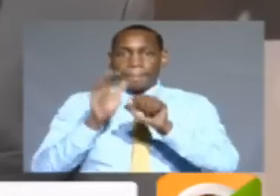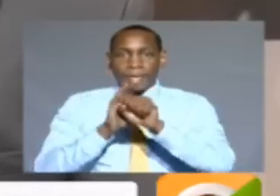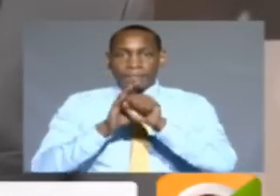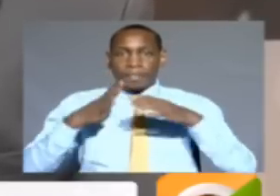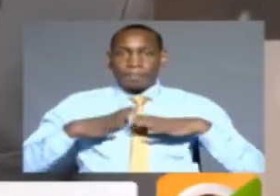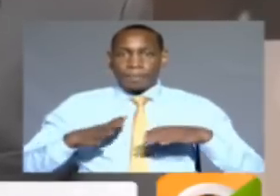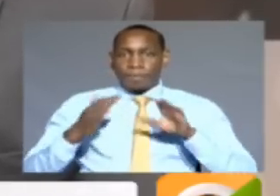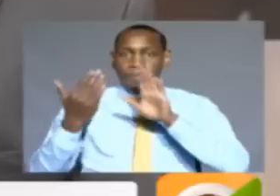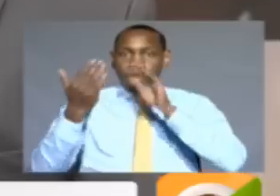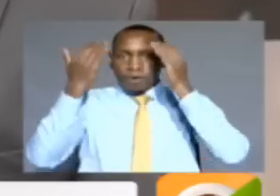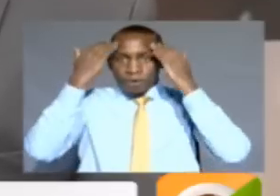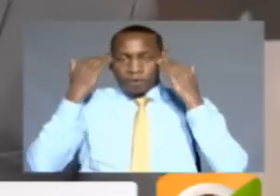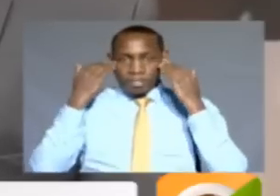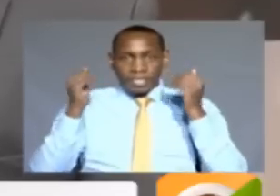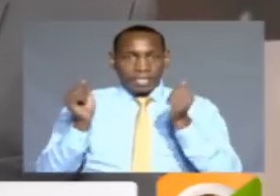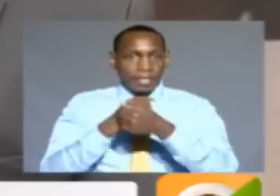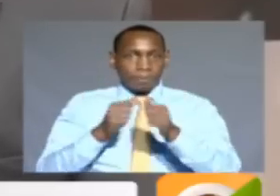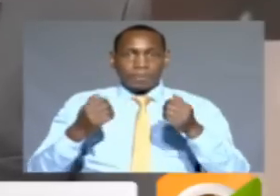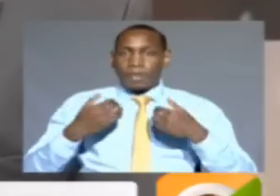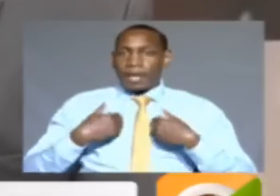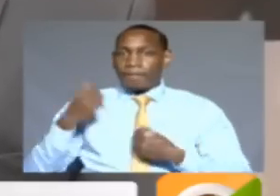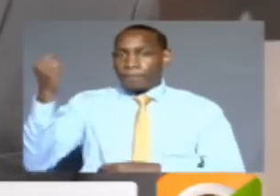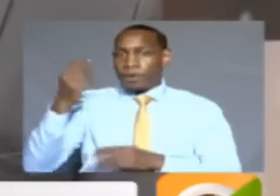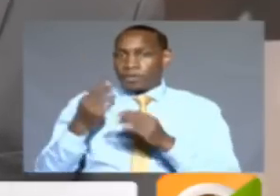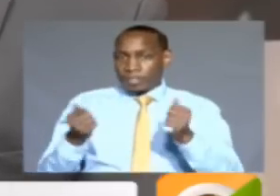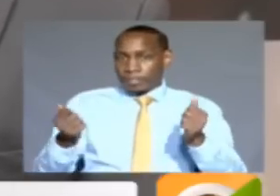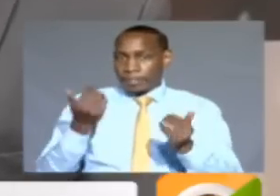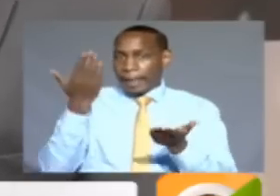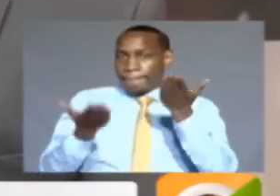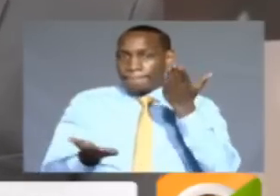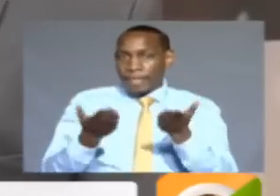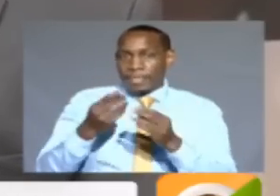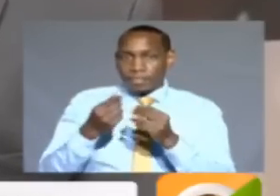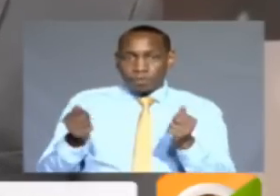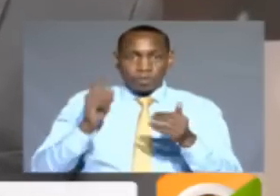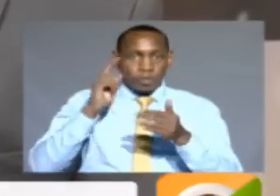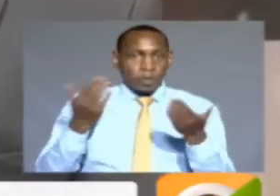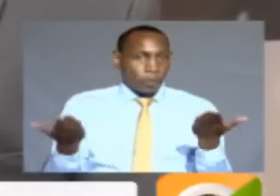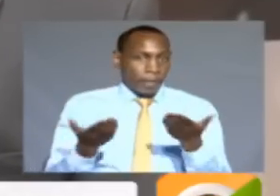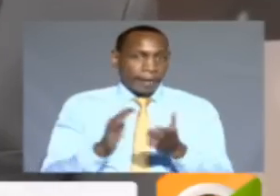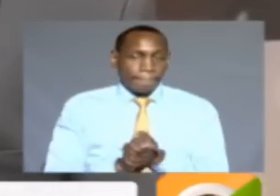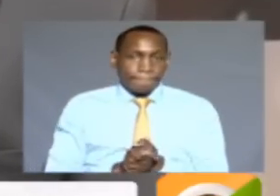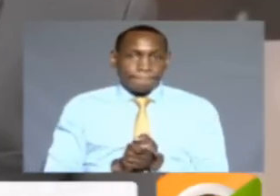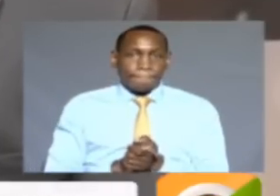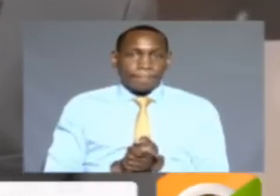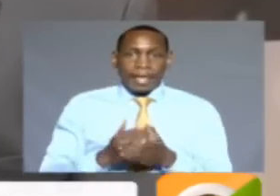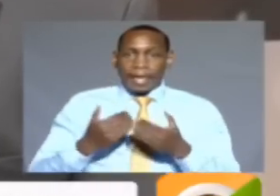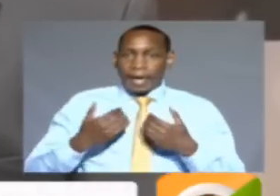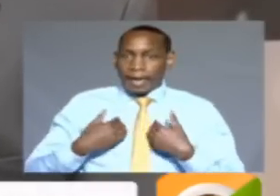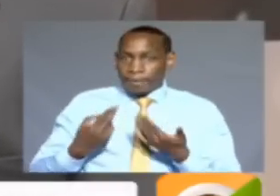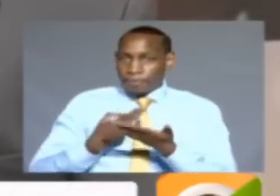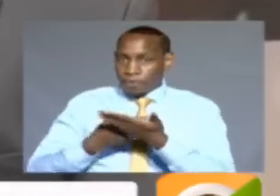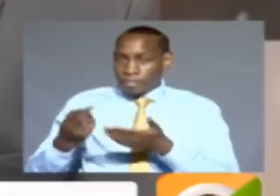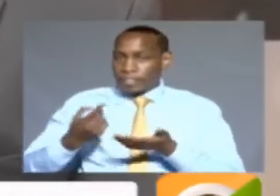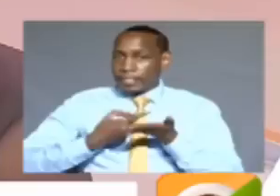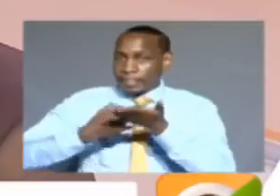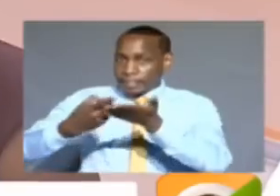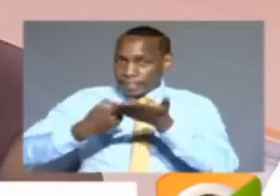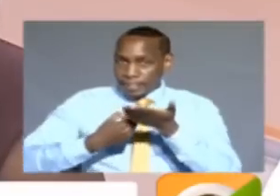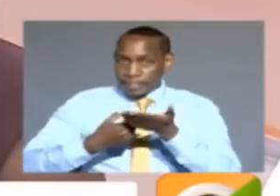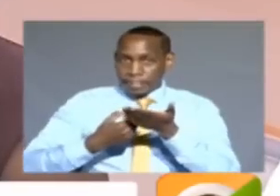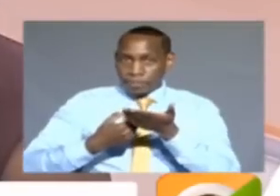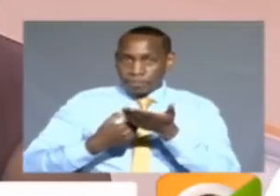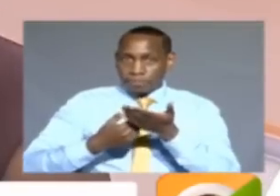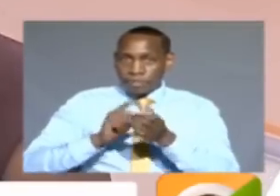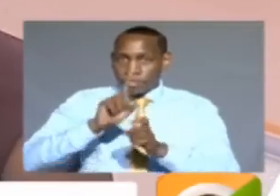not arrive at that political solution. Maybe the solution is in guys having an honest discussion and asking each